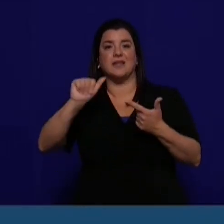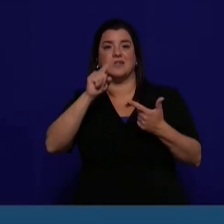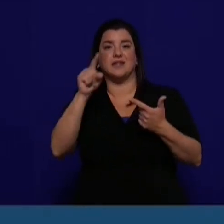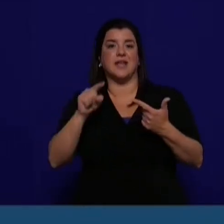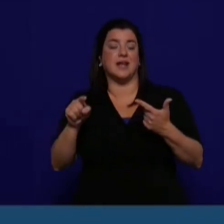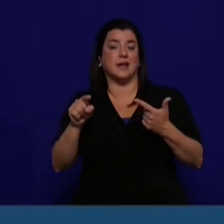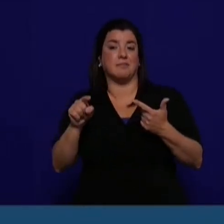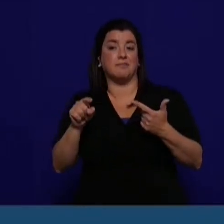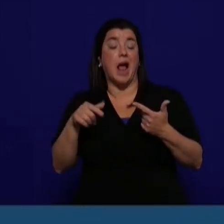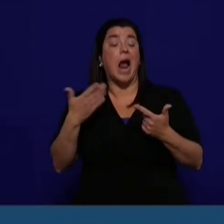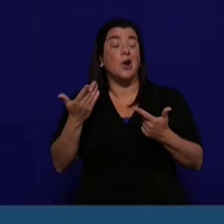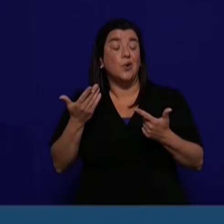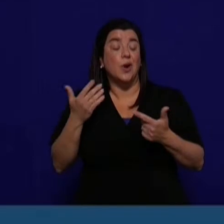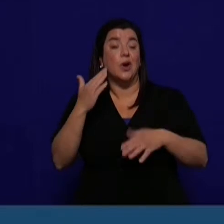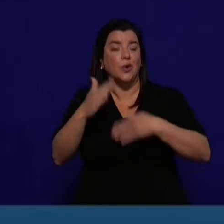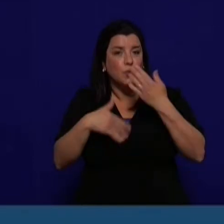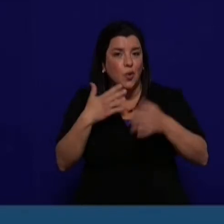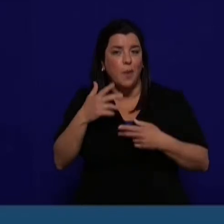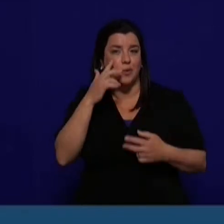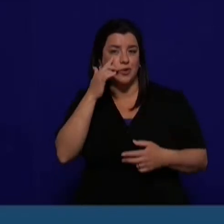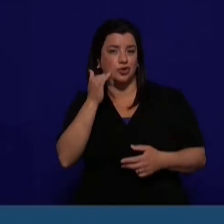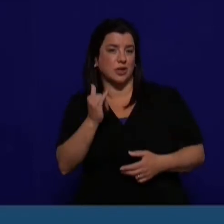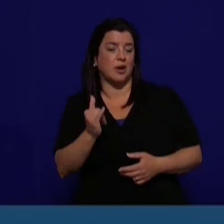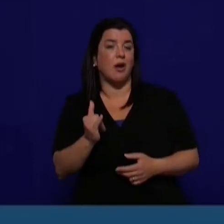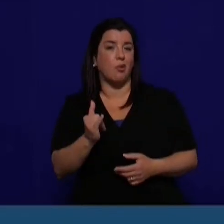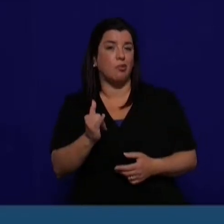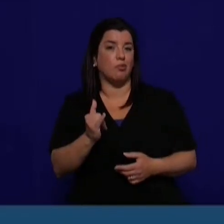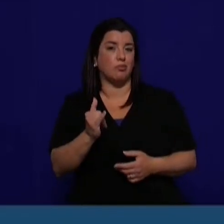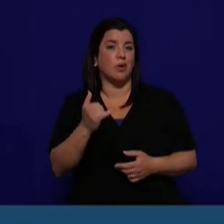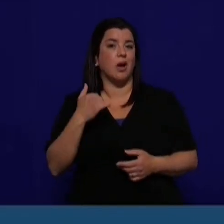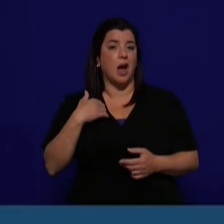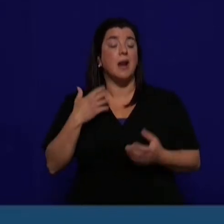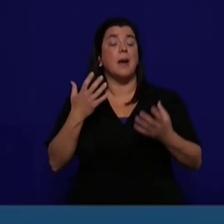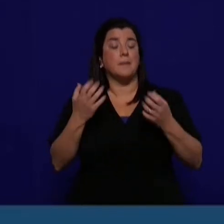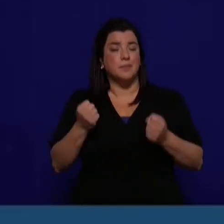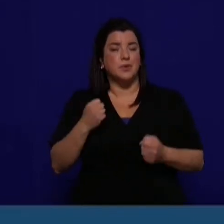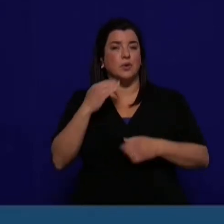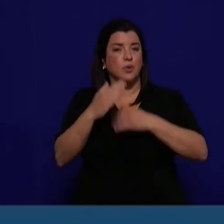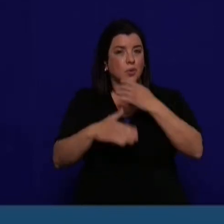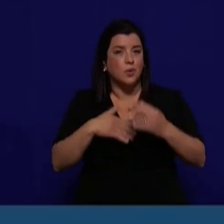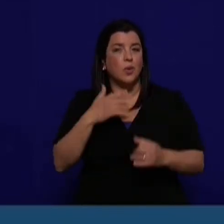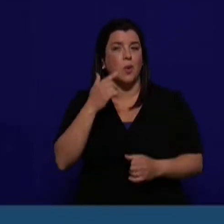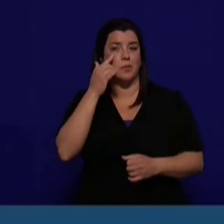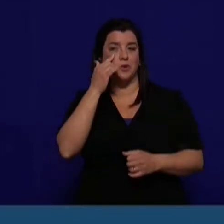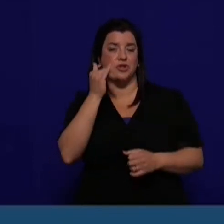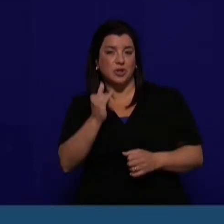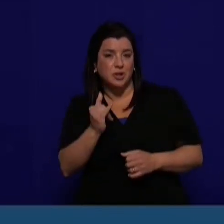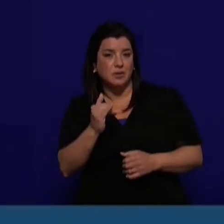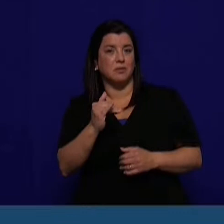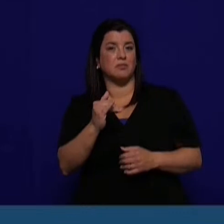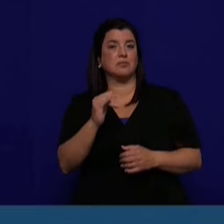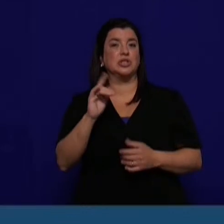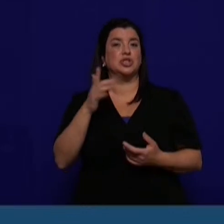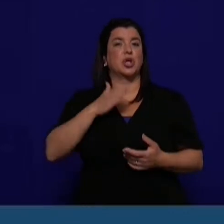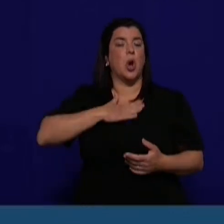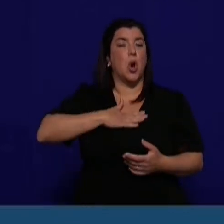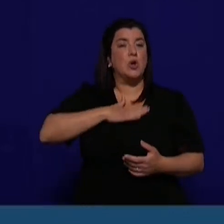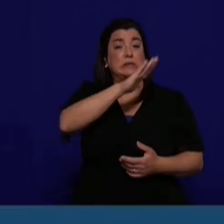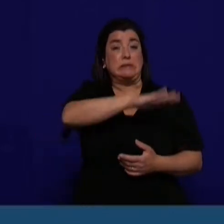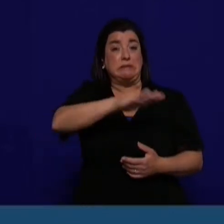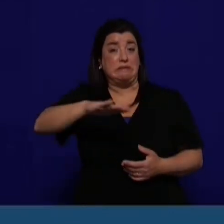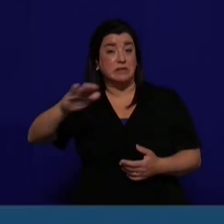Bħalma dejjem edna aħna nkomplu dejjem insegwu dawn il-possibilità ta' side effects li jistgħu joħorġu wara